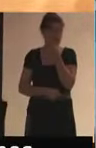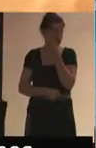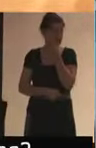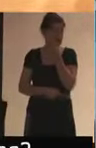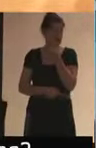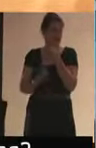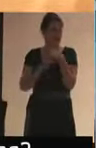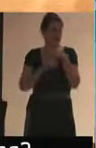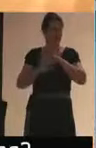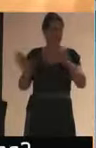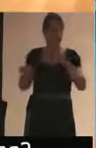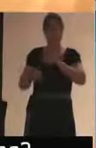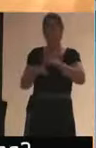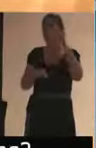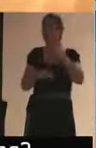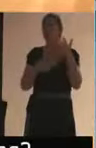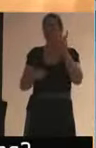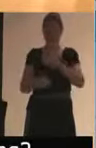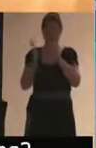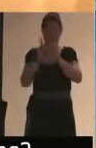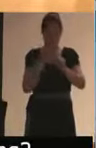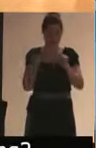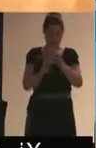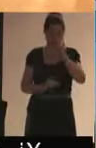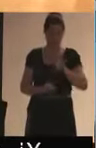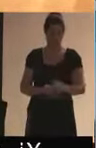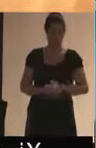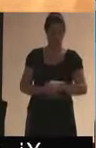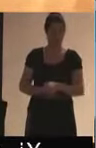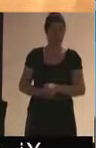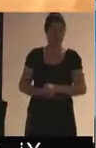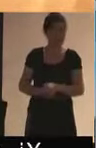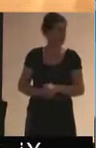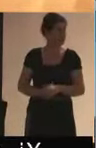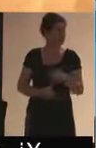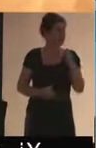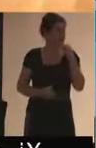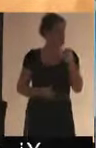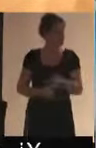for the mistake or the error, and how long did it take, and then we have to calculate the time.